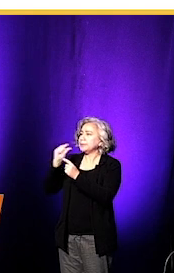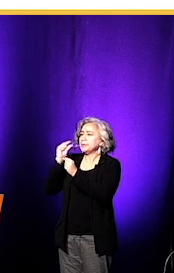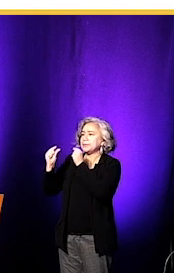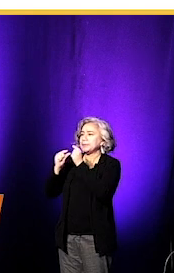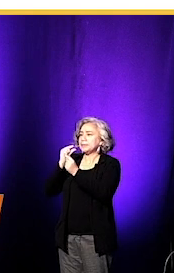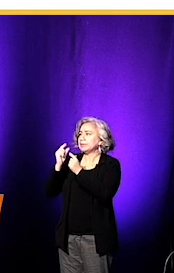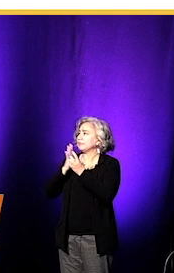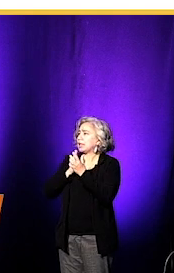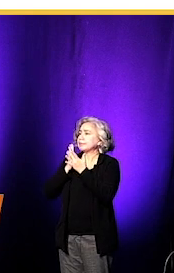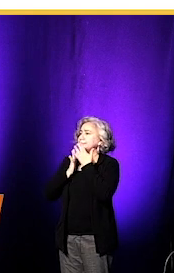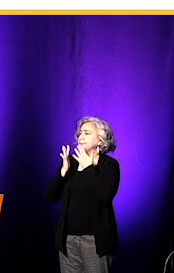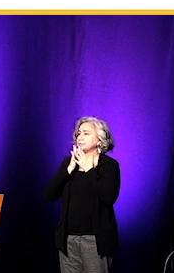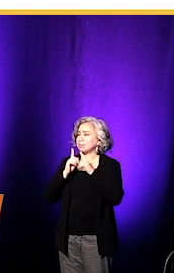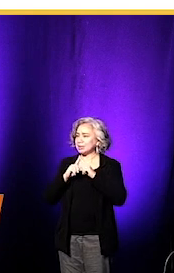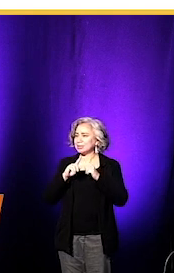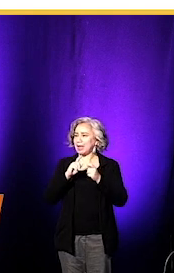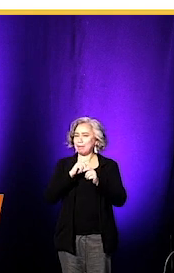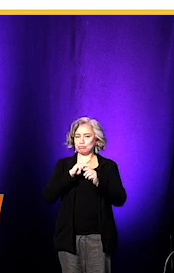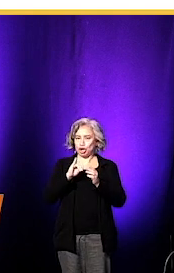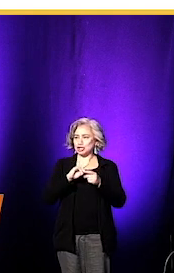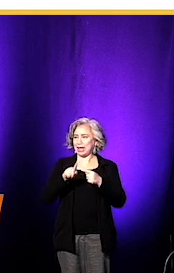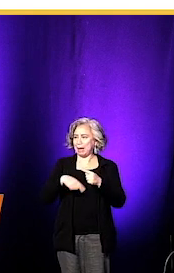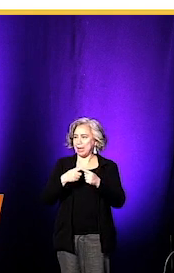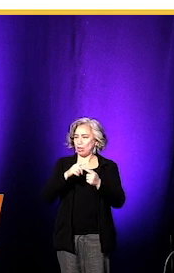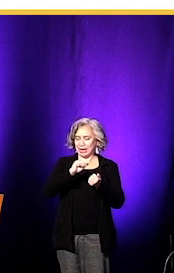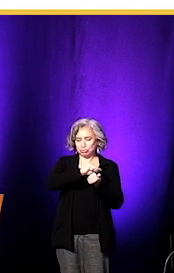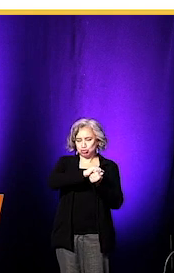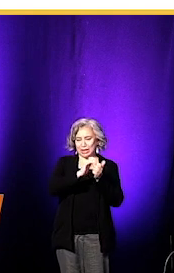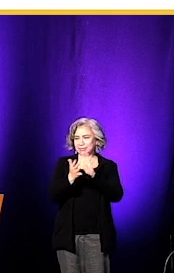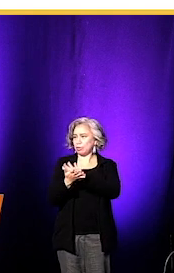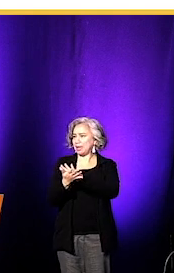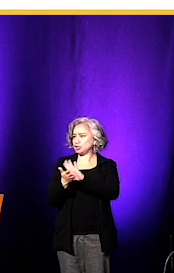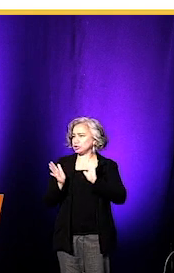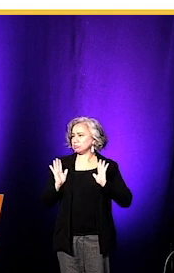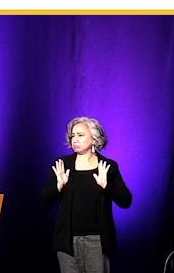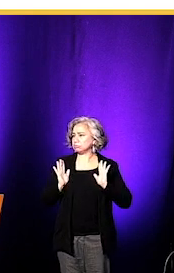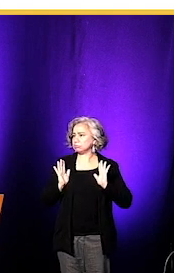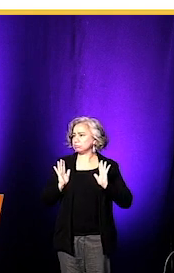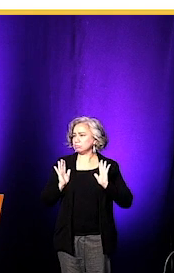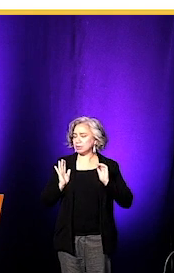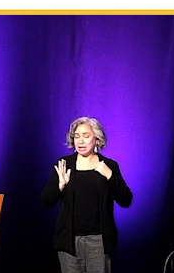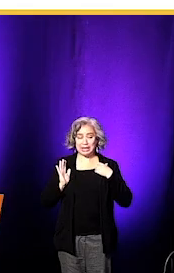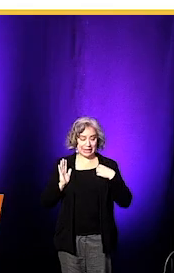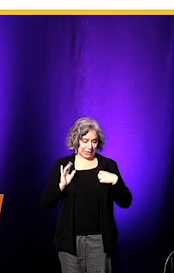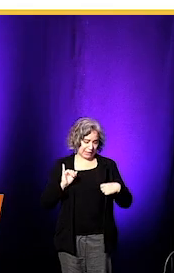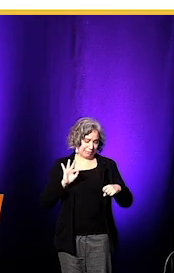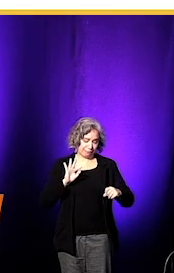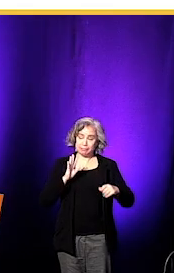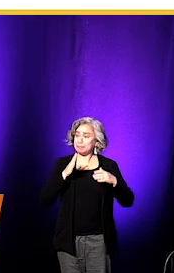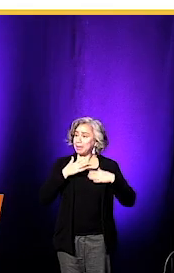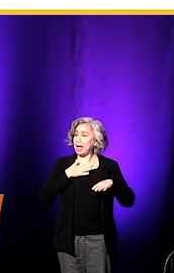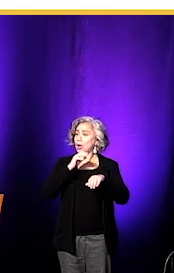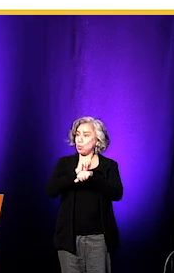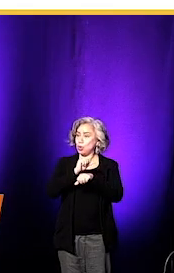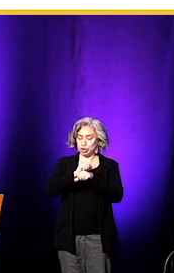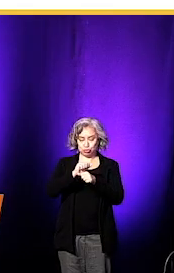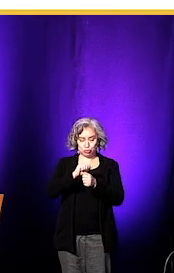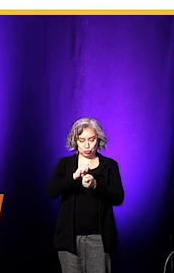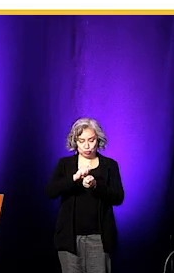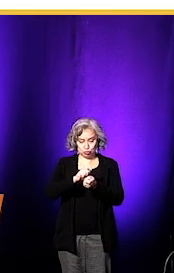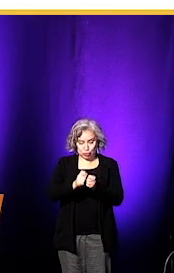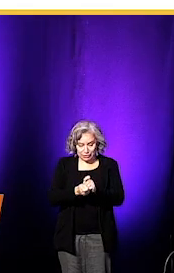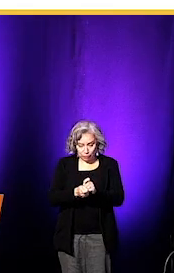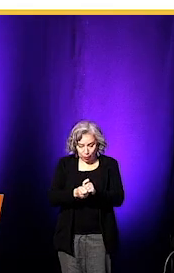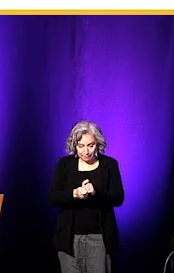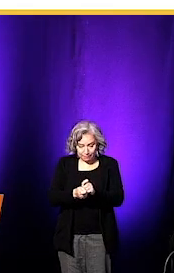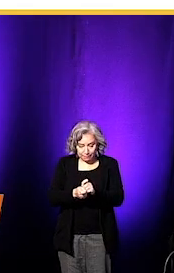about transformation. And if you think of your work as just transforming this project, it's going to still stay as a little